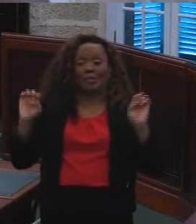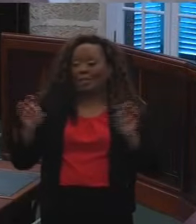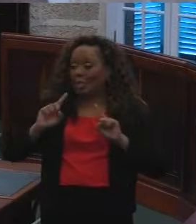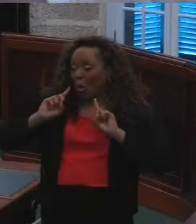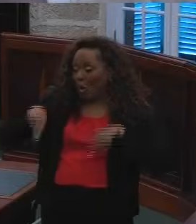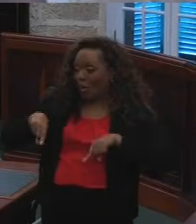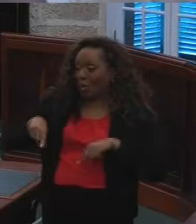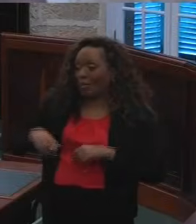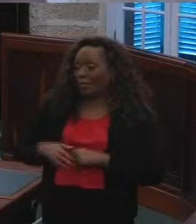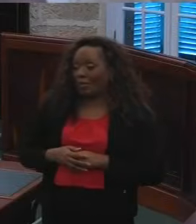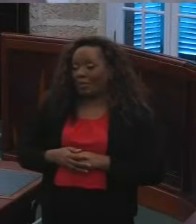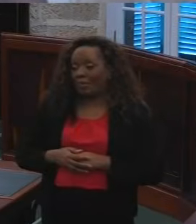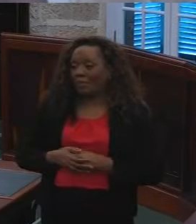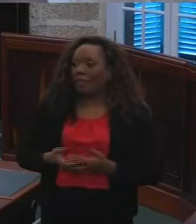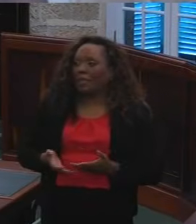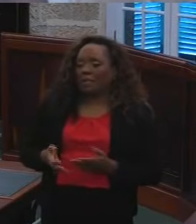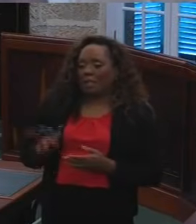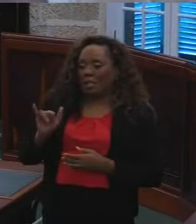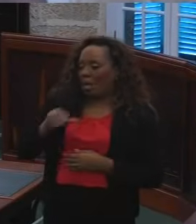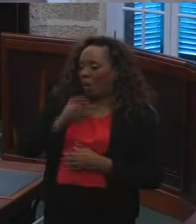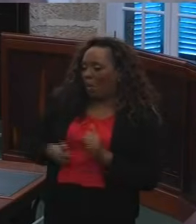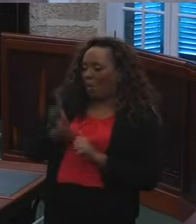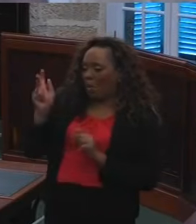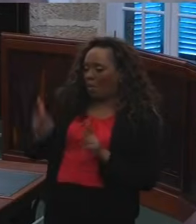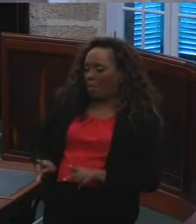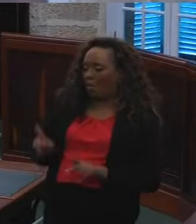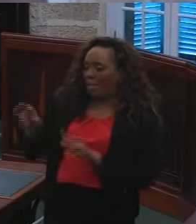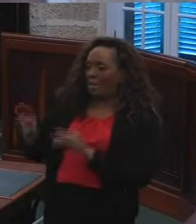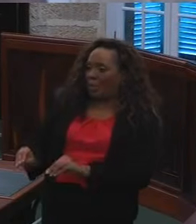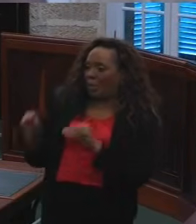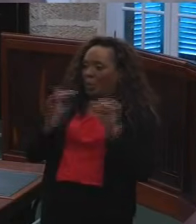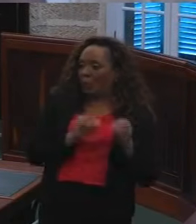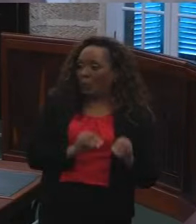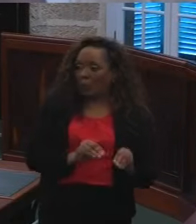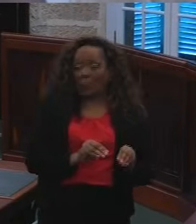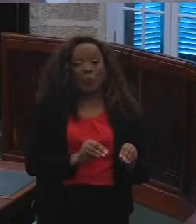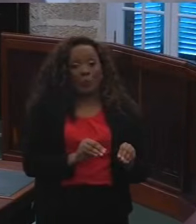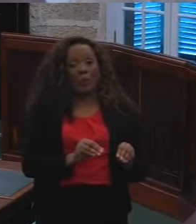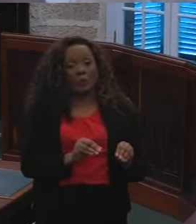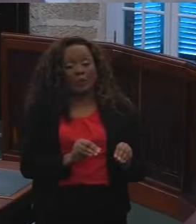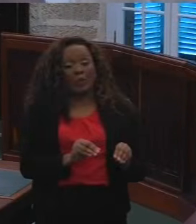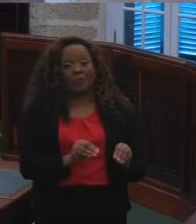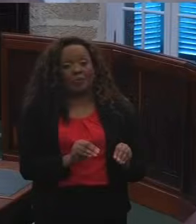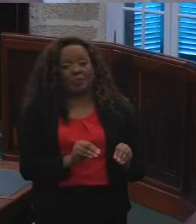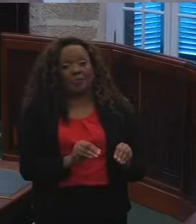where the person must be taken because of special care,